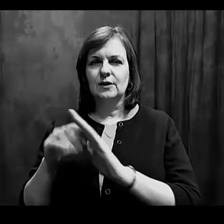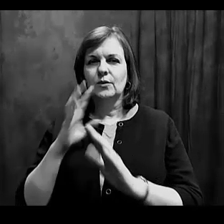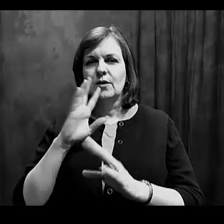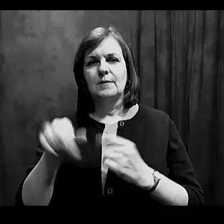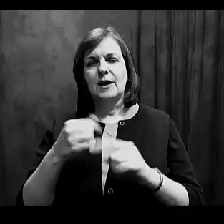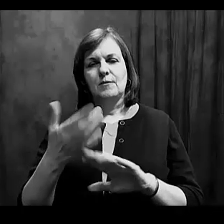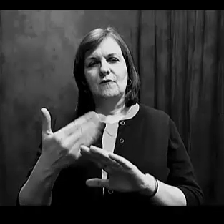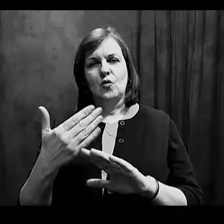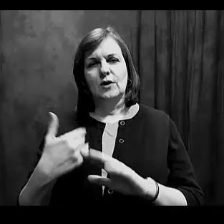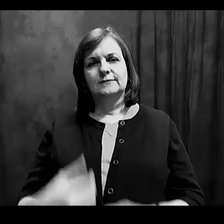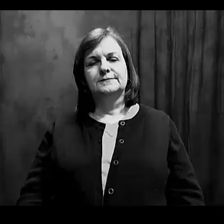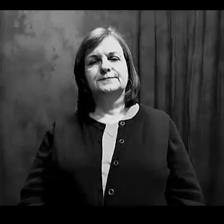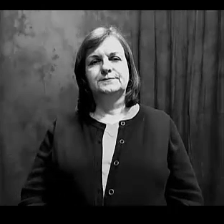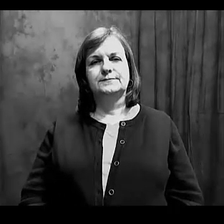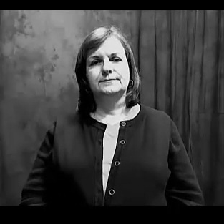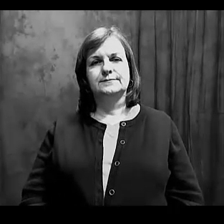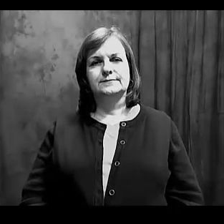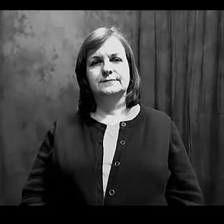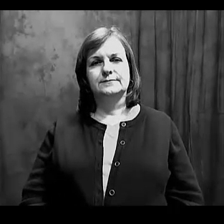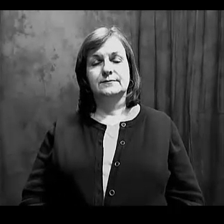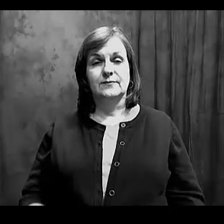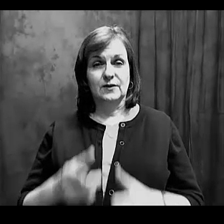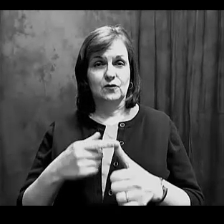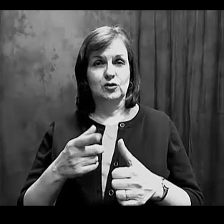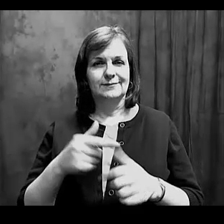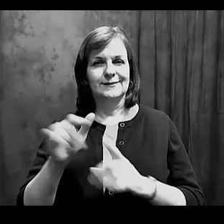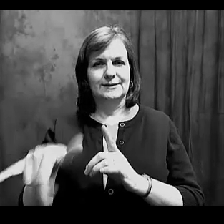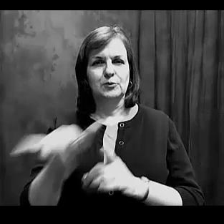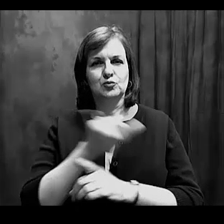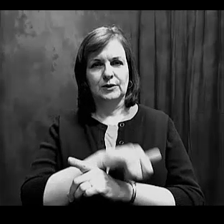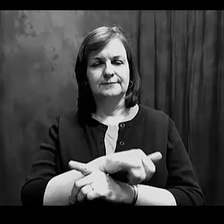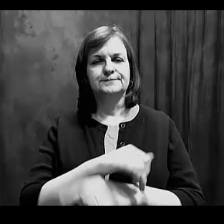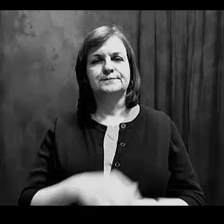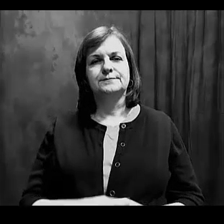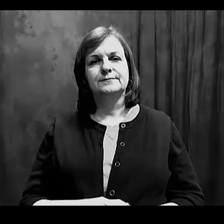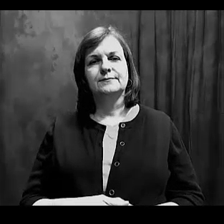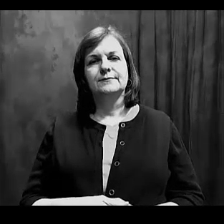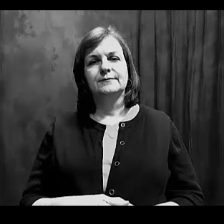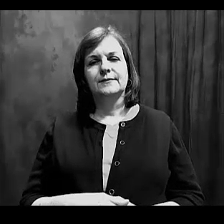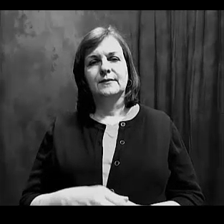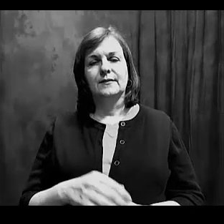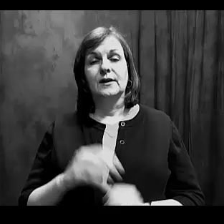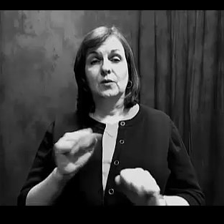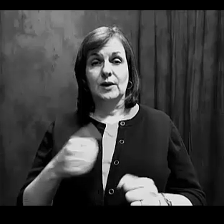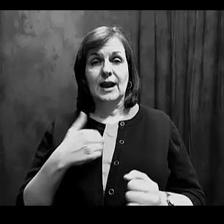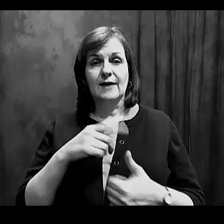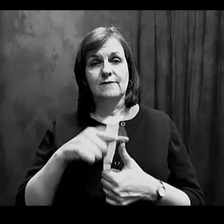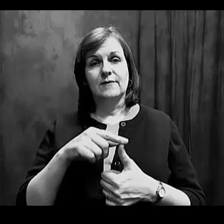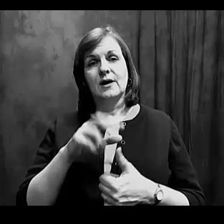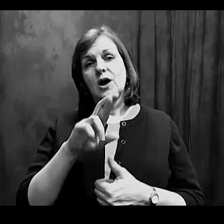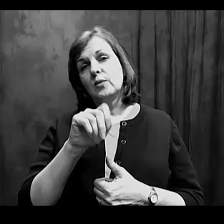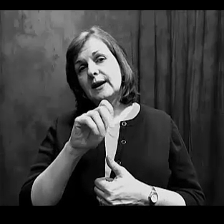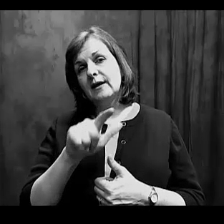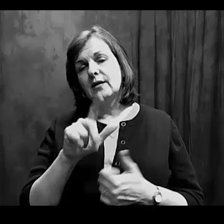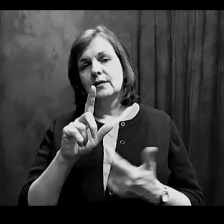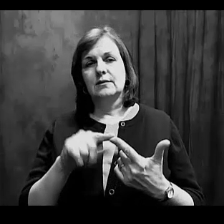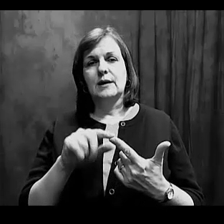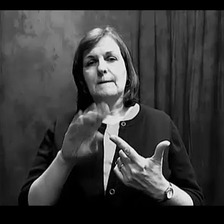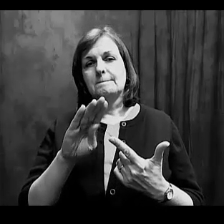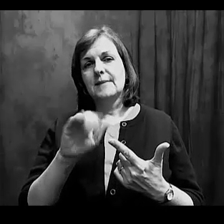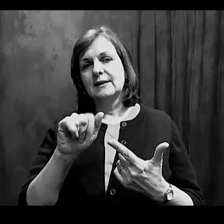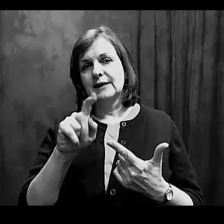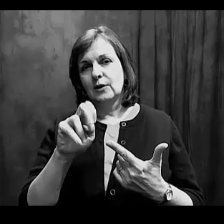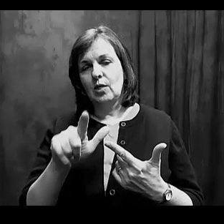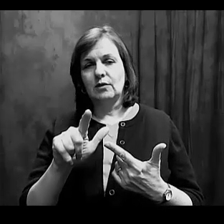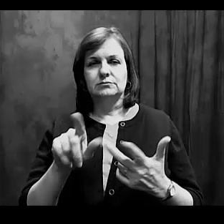characteristics that we've mentioned briefly before. So when we look at symmetry, so I said that we could have radial or